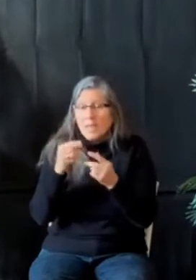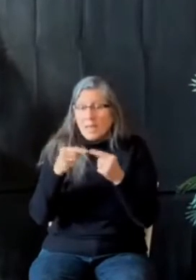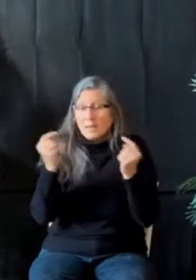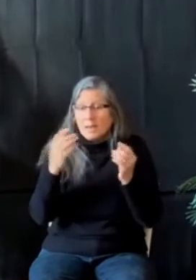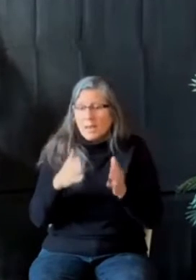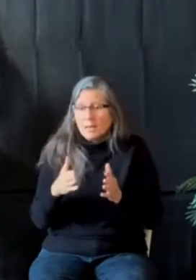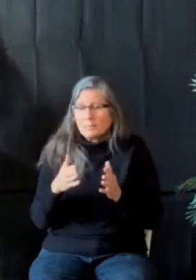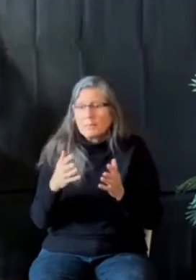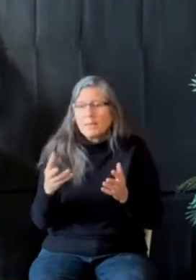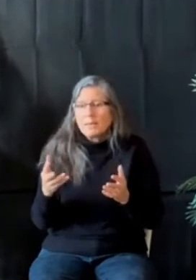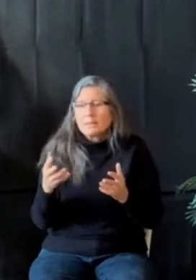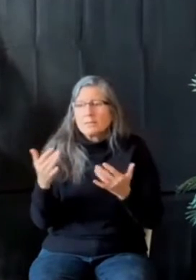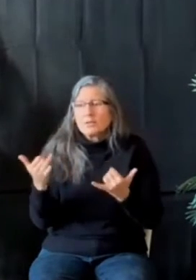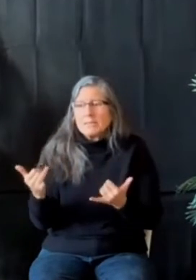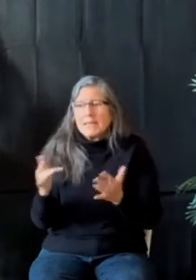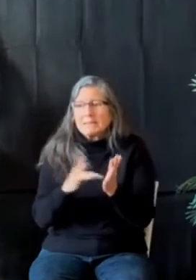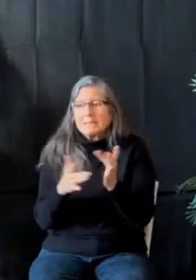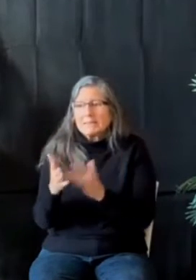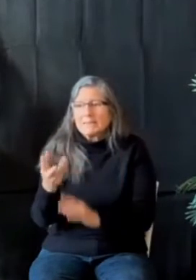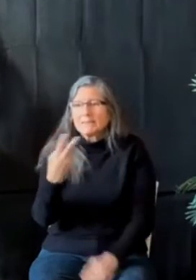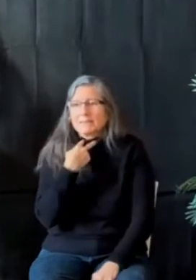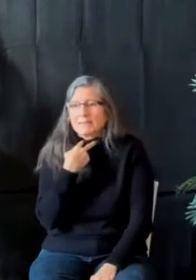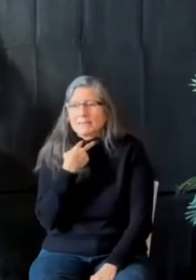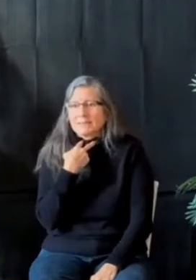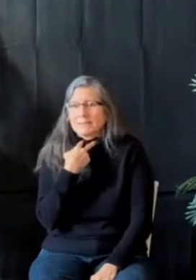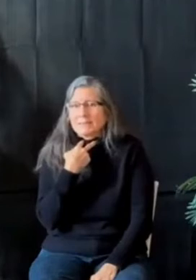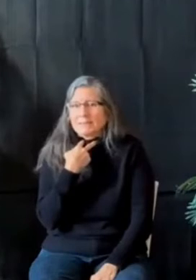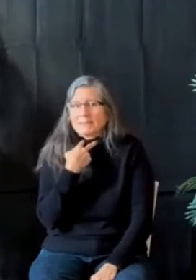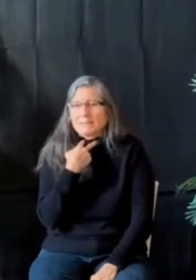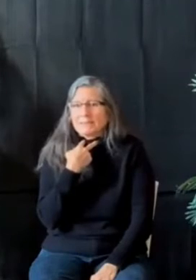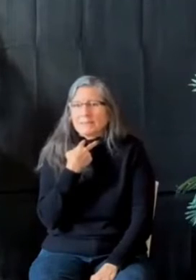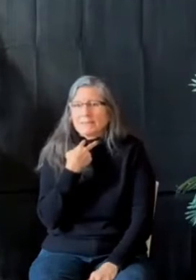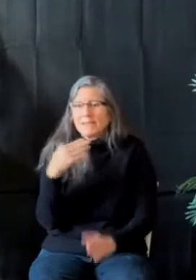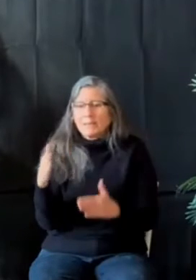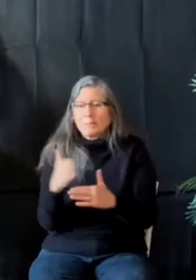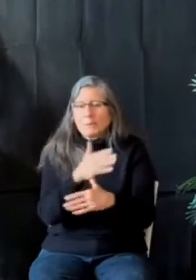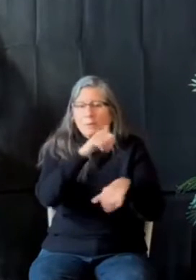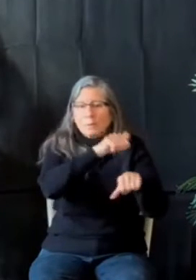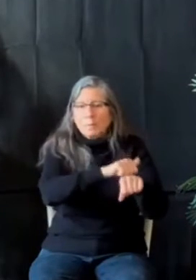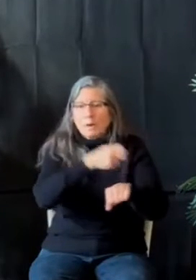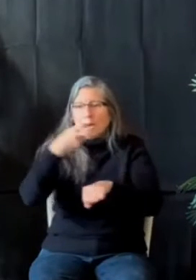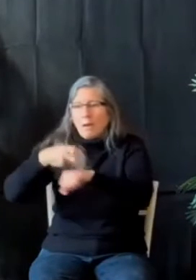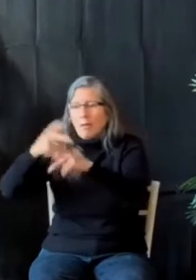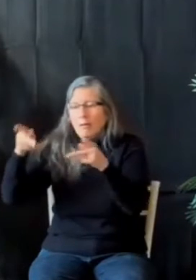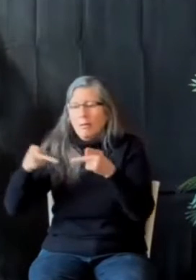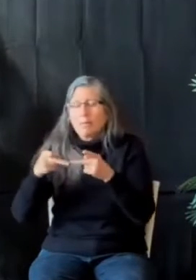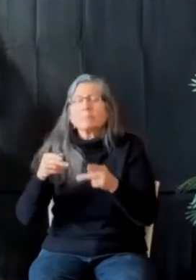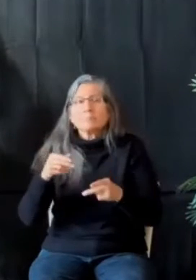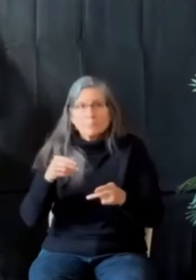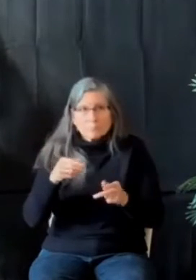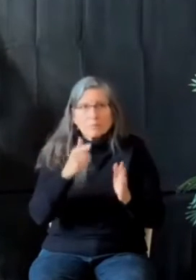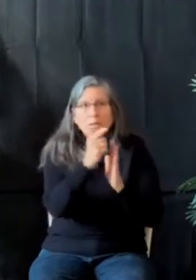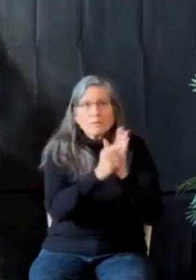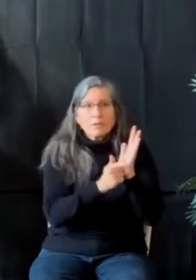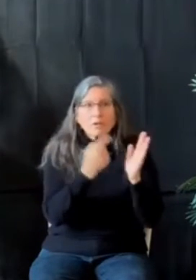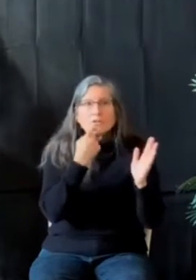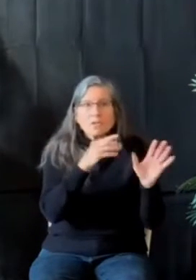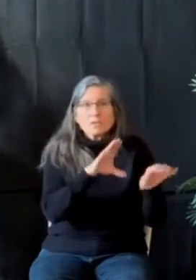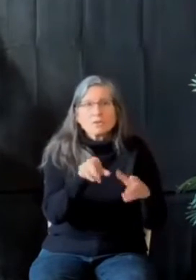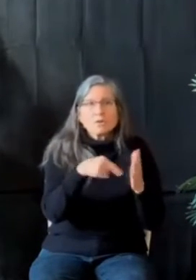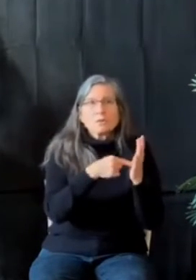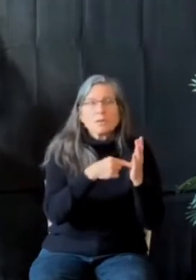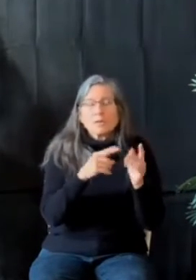is. He's stuck. He's between a rock and a hard place. Yeah, the law says to do this,